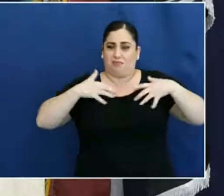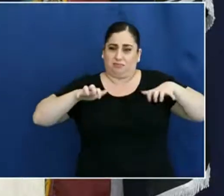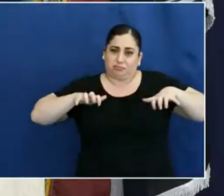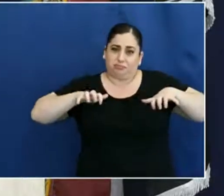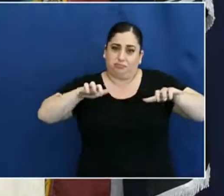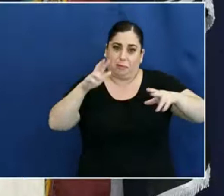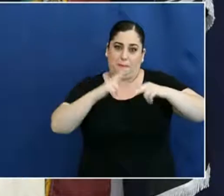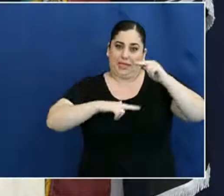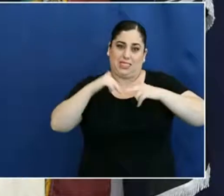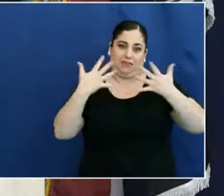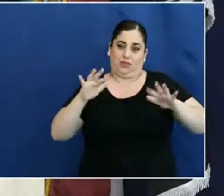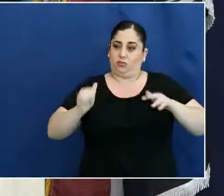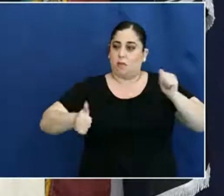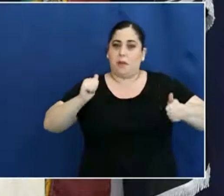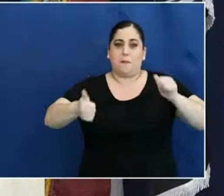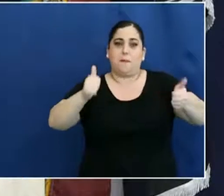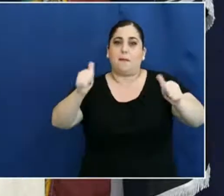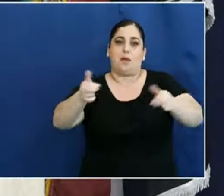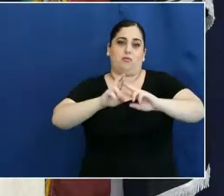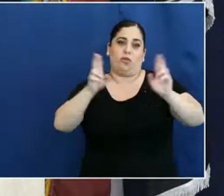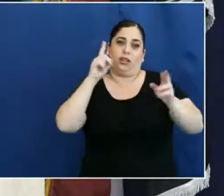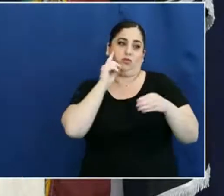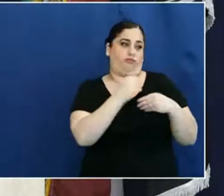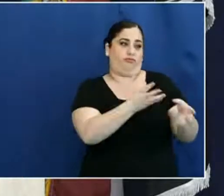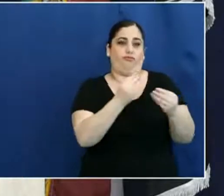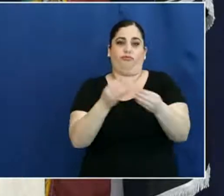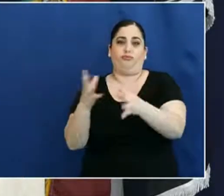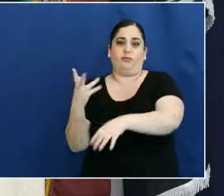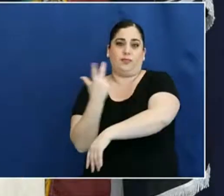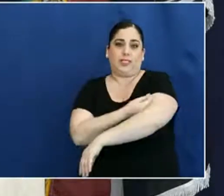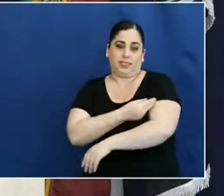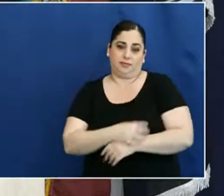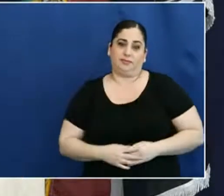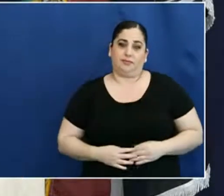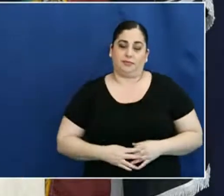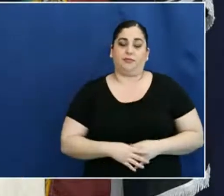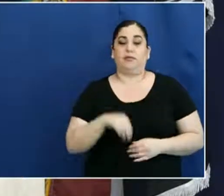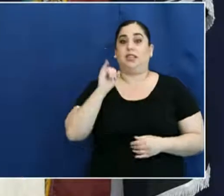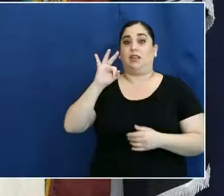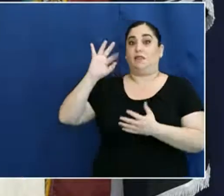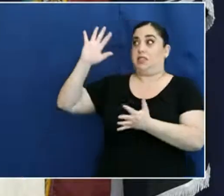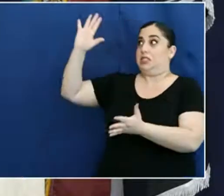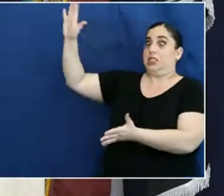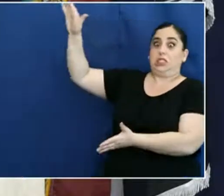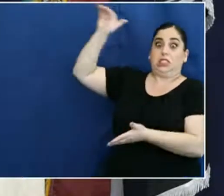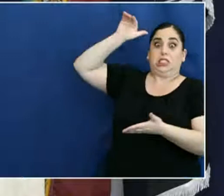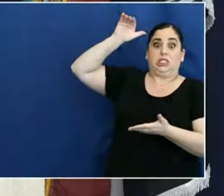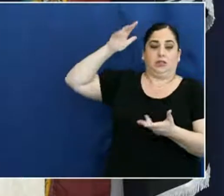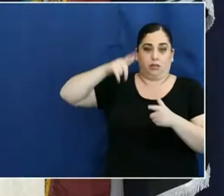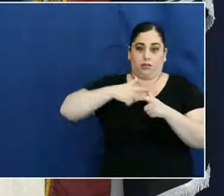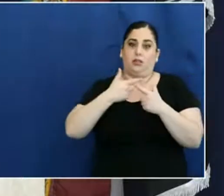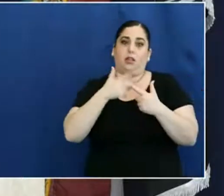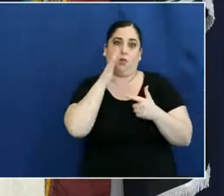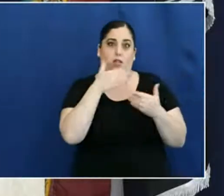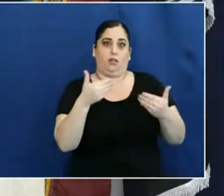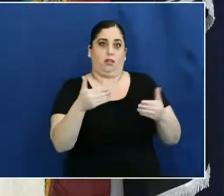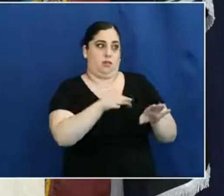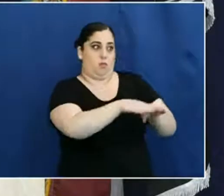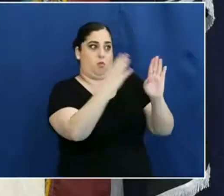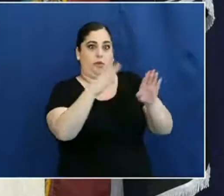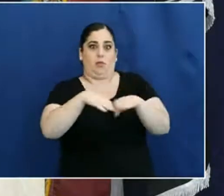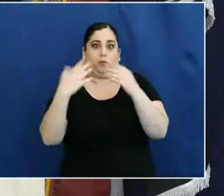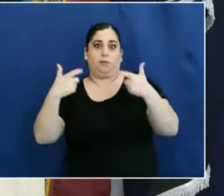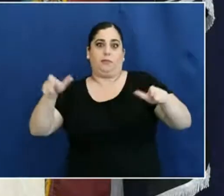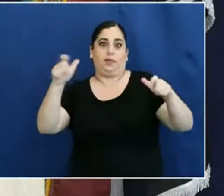sites would be able to absorb it, and at that point we could move forward with standing up the operation in the convention center. So we expect that will be moved